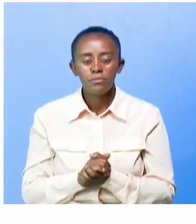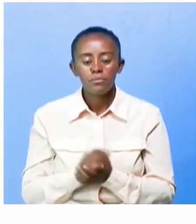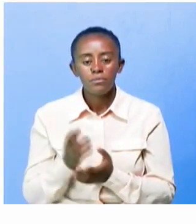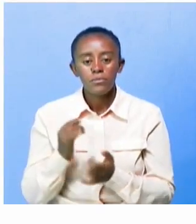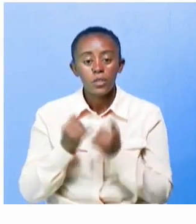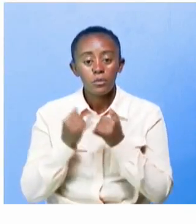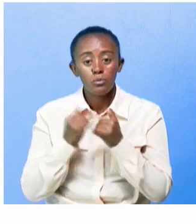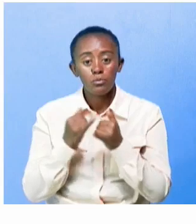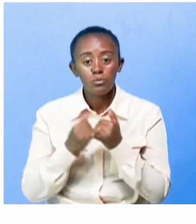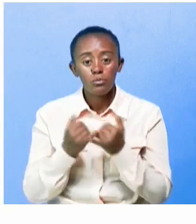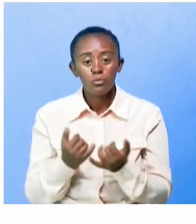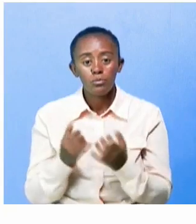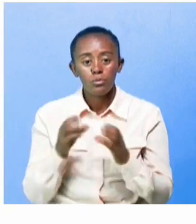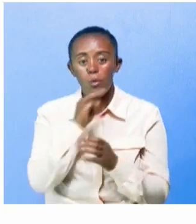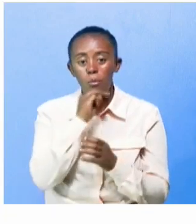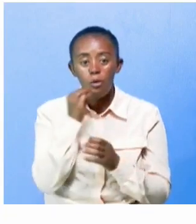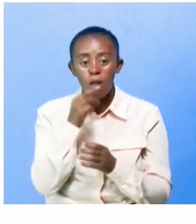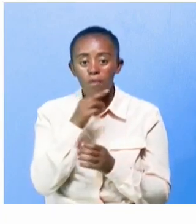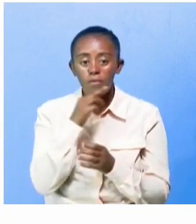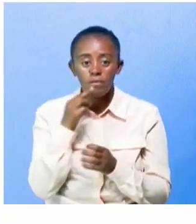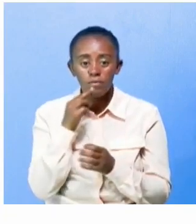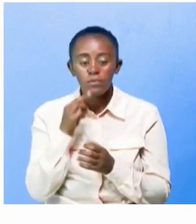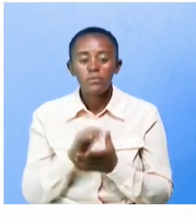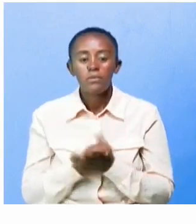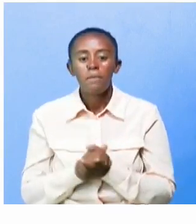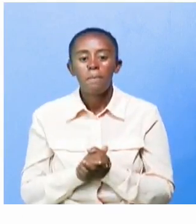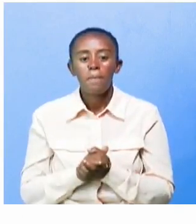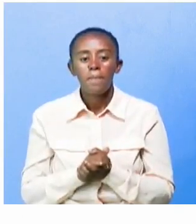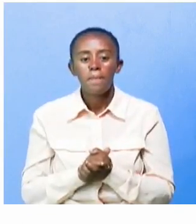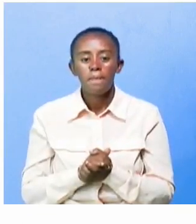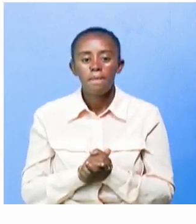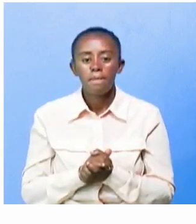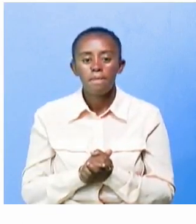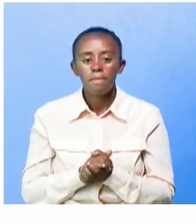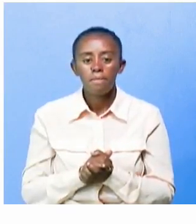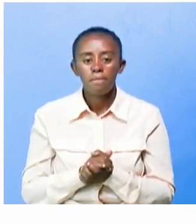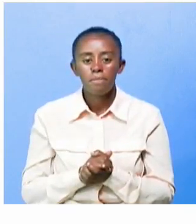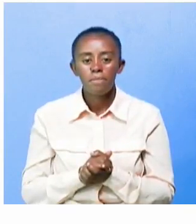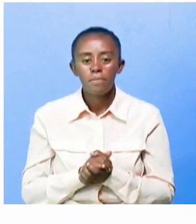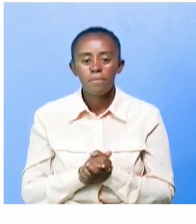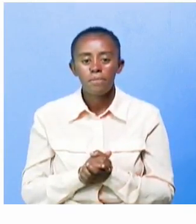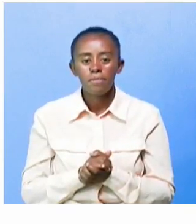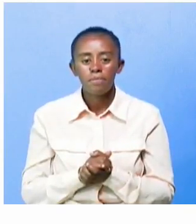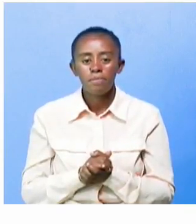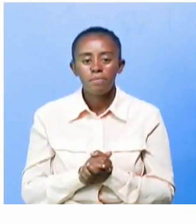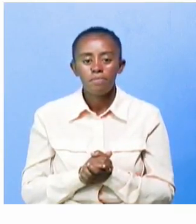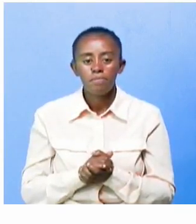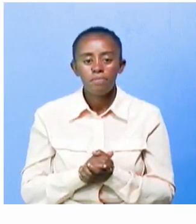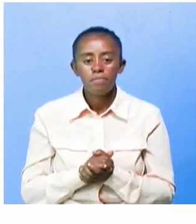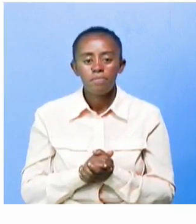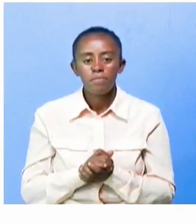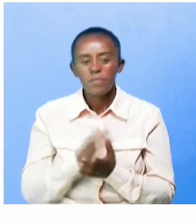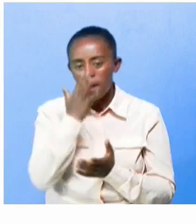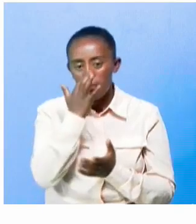use the modal verb will is to talk about habits.